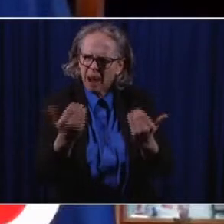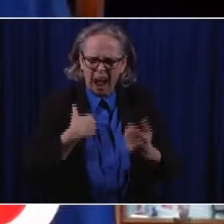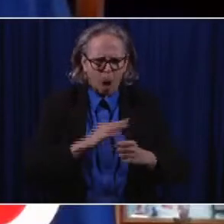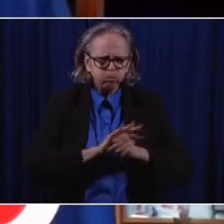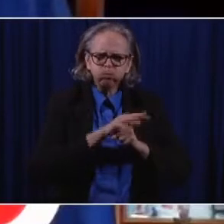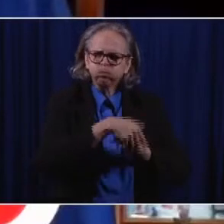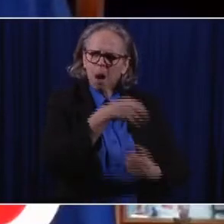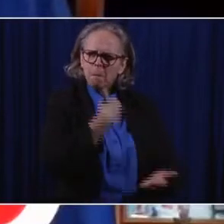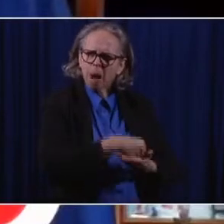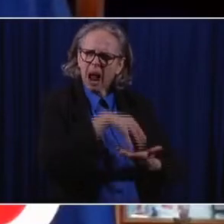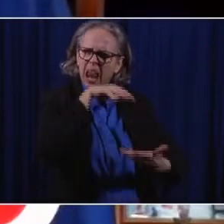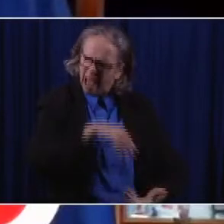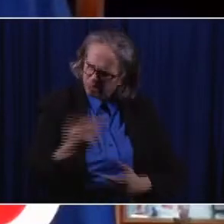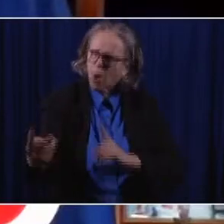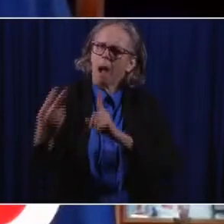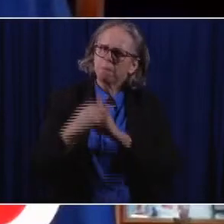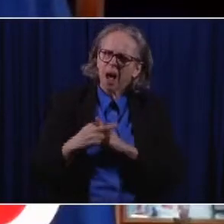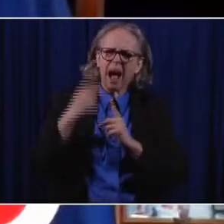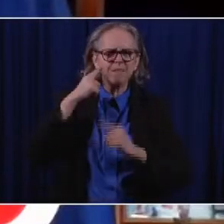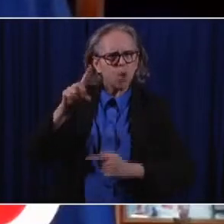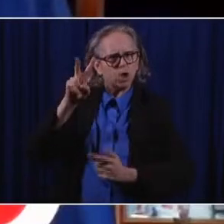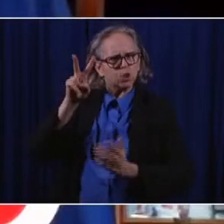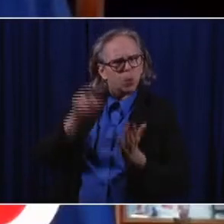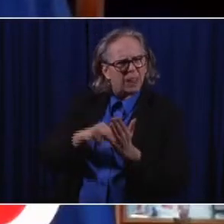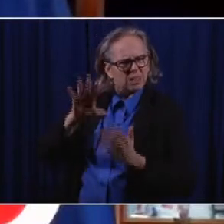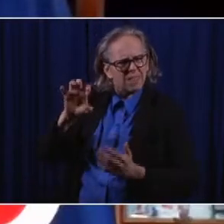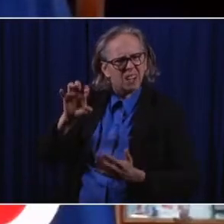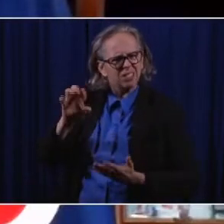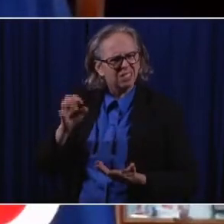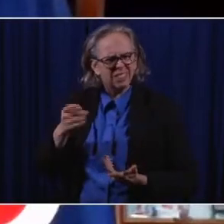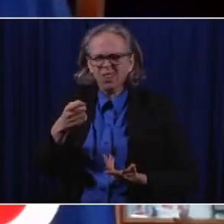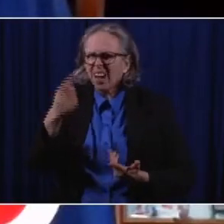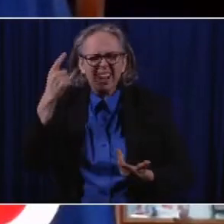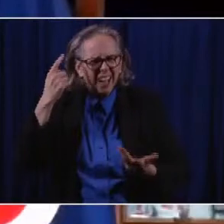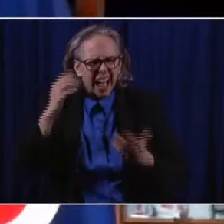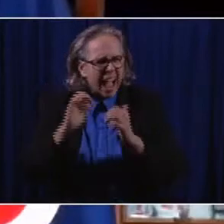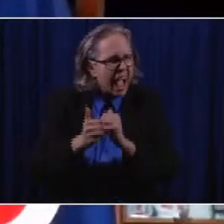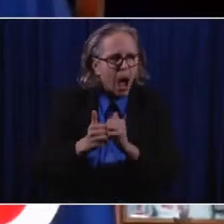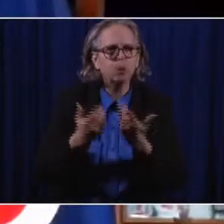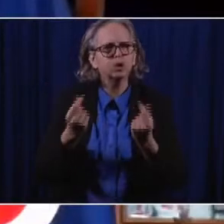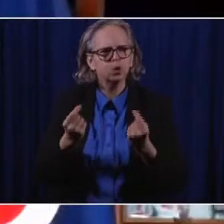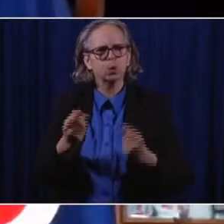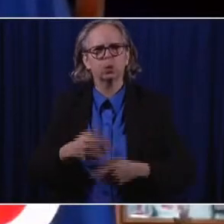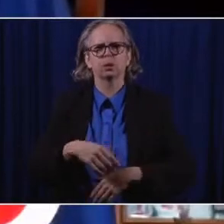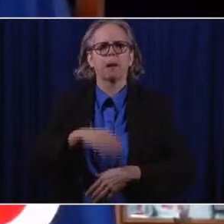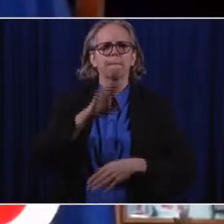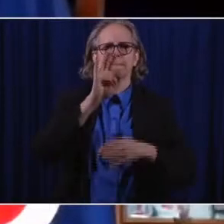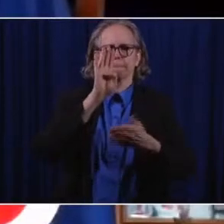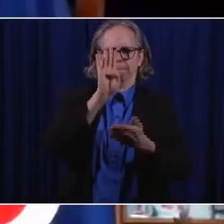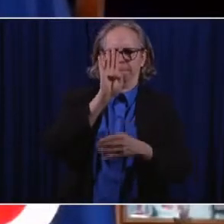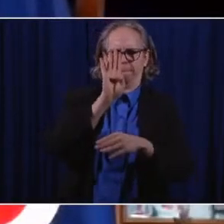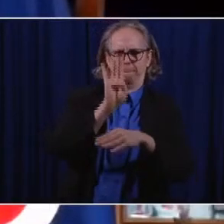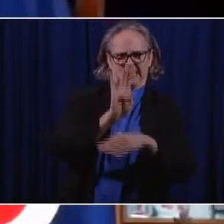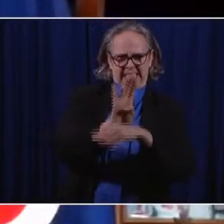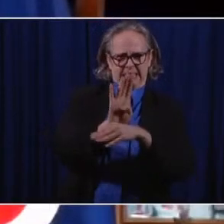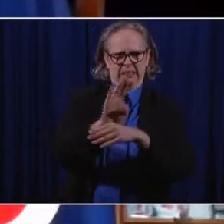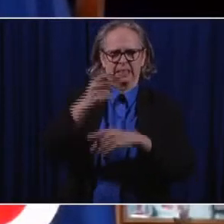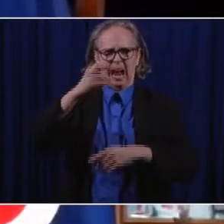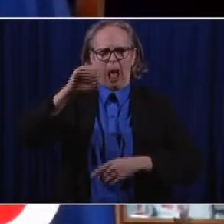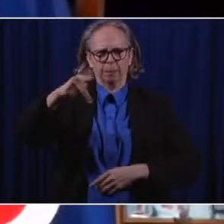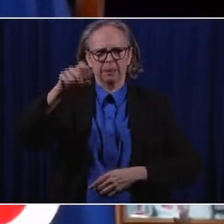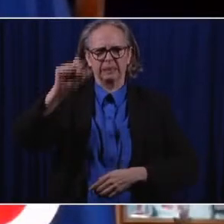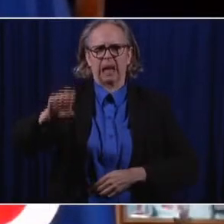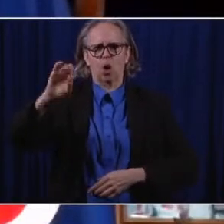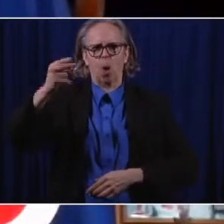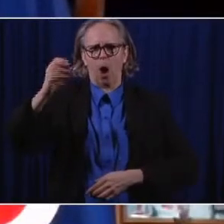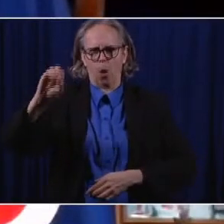that. If you have questions, go to businesshelp.ohio.gov, businesshelp.ohio.gov to see if you're eligible